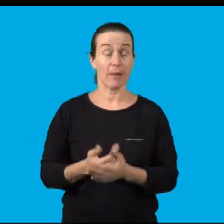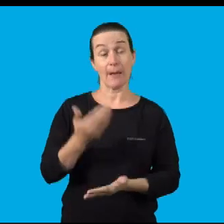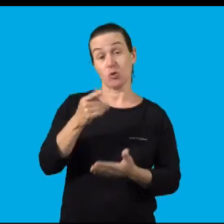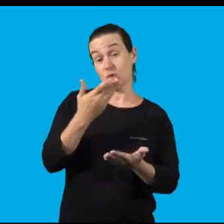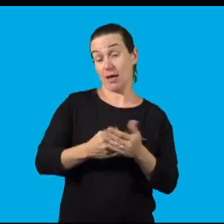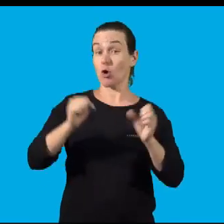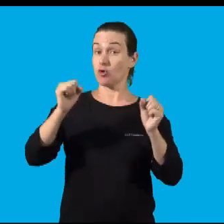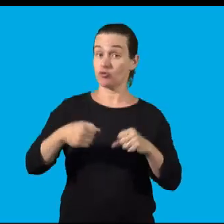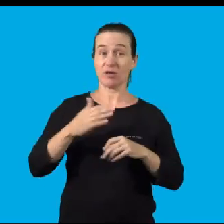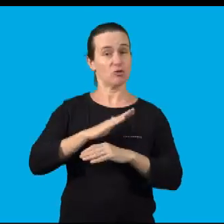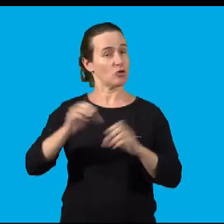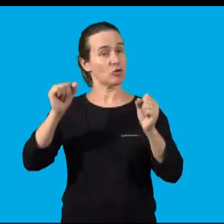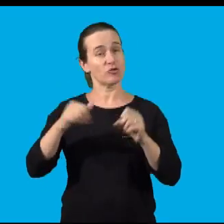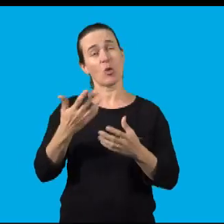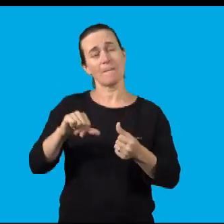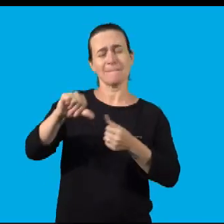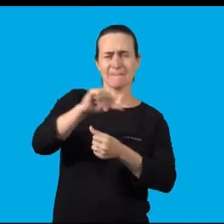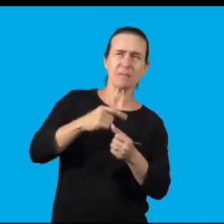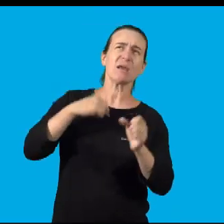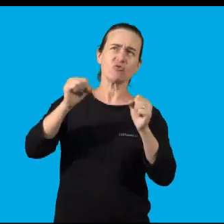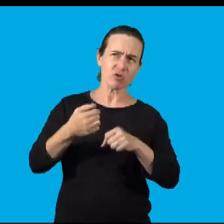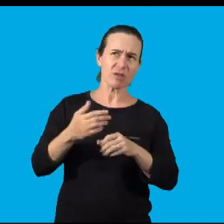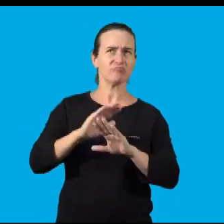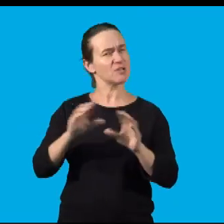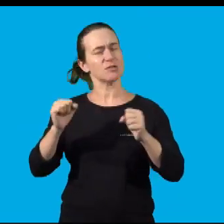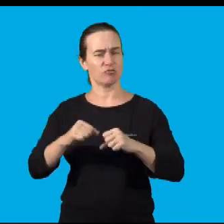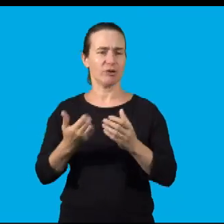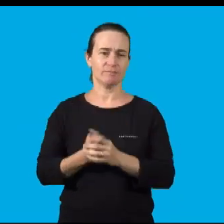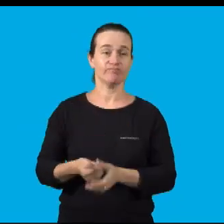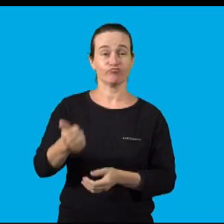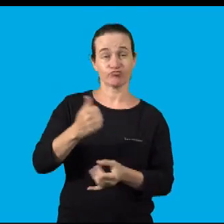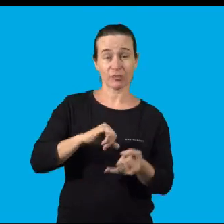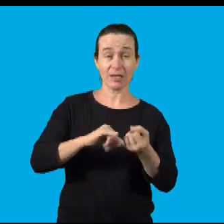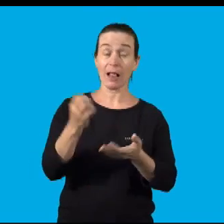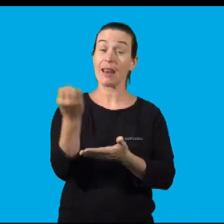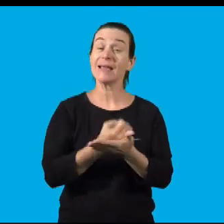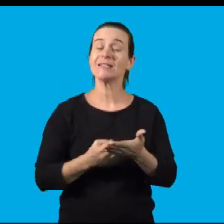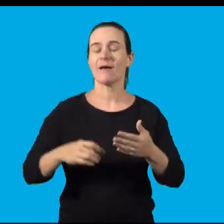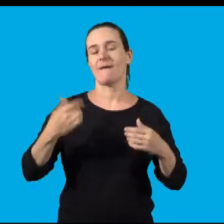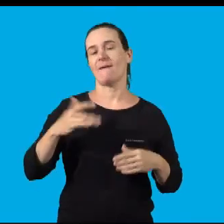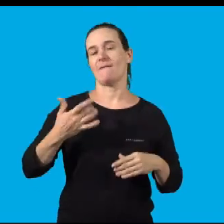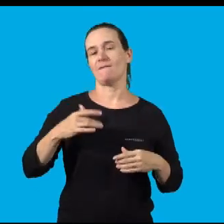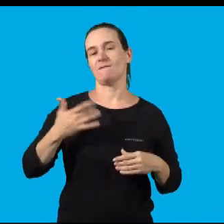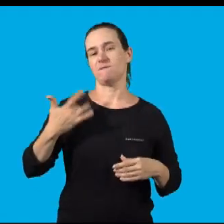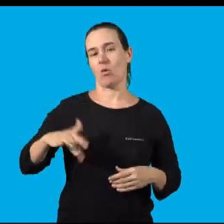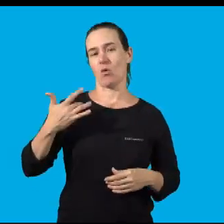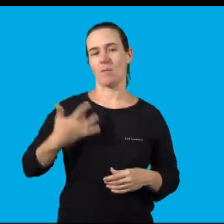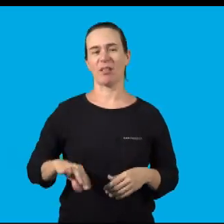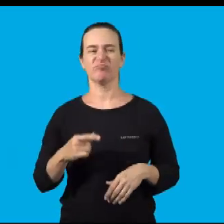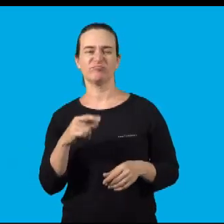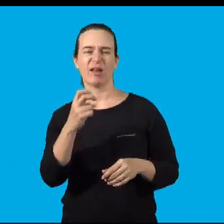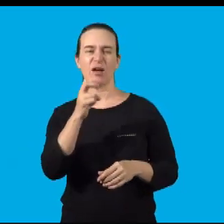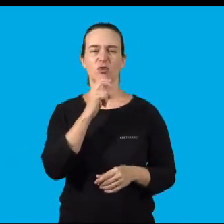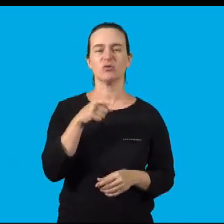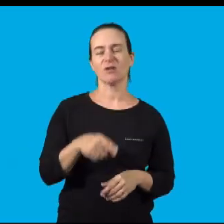may agree, disagree, or provide a mixed response to the topic. The style of the essay is formal.